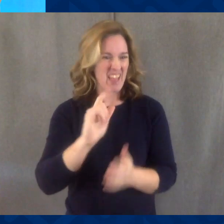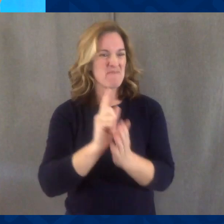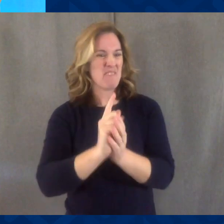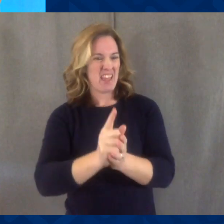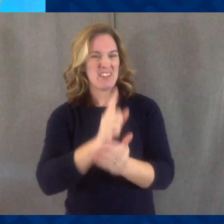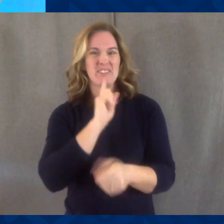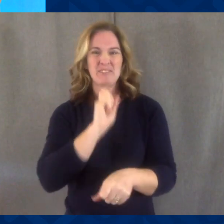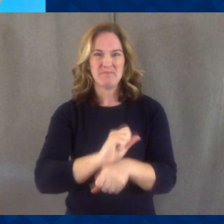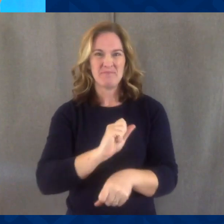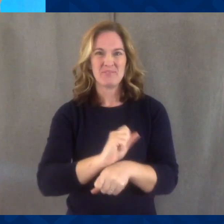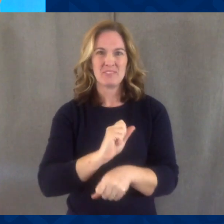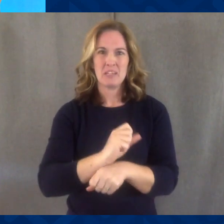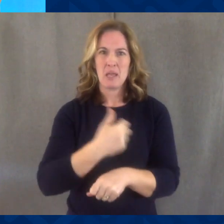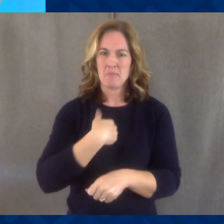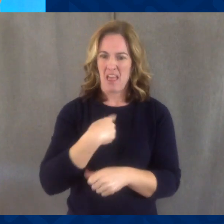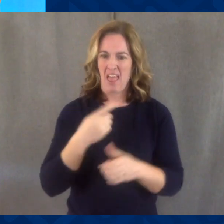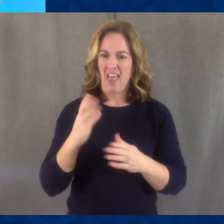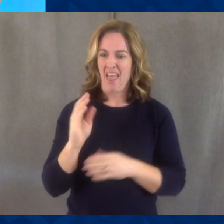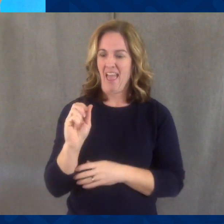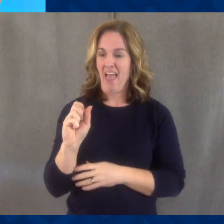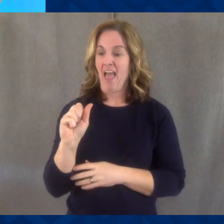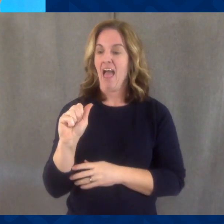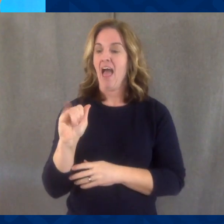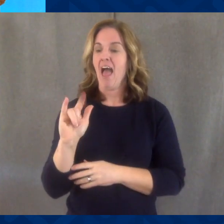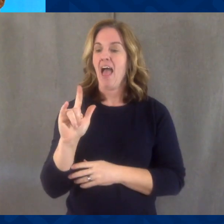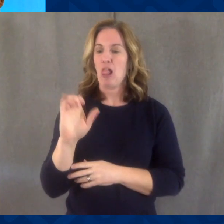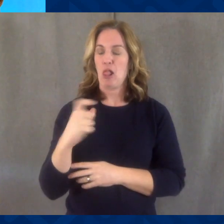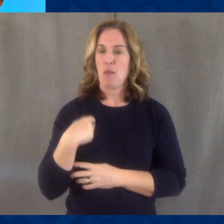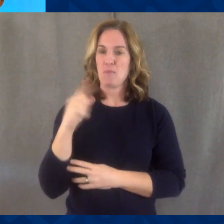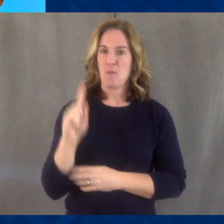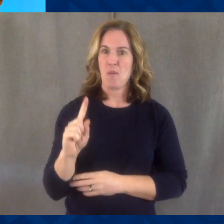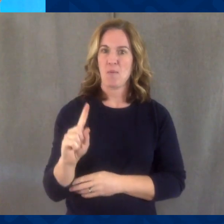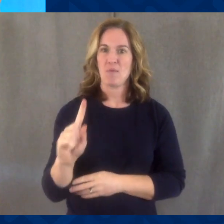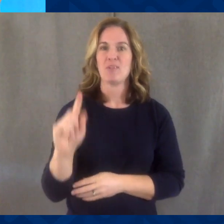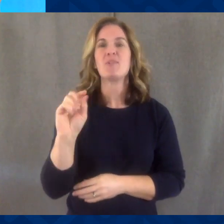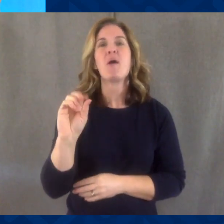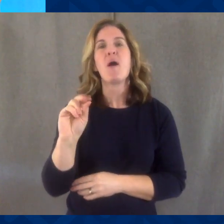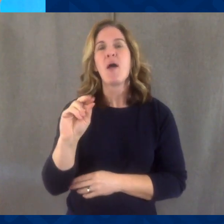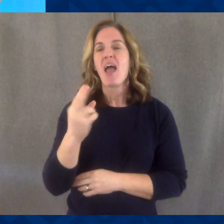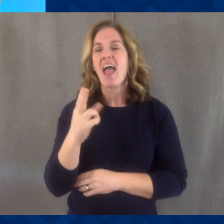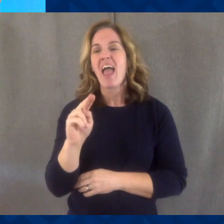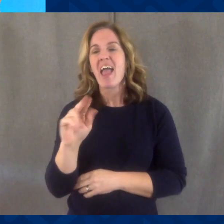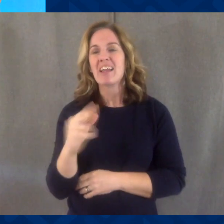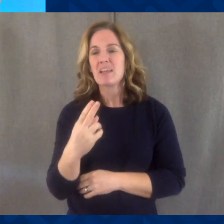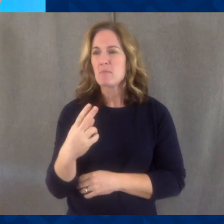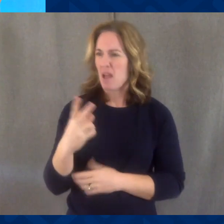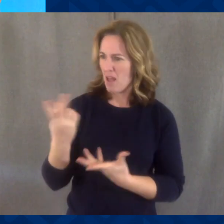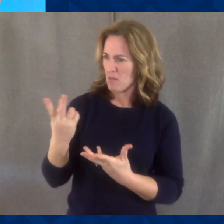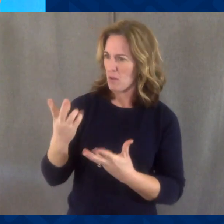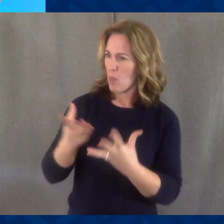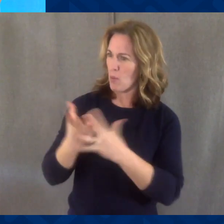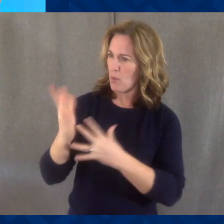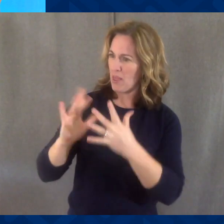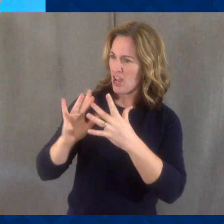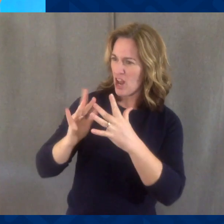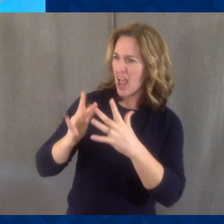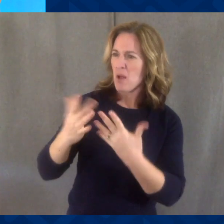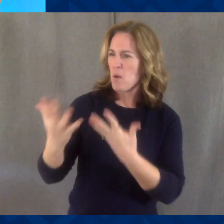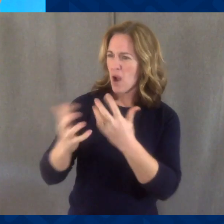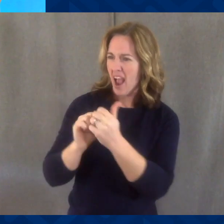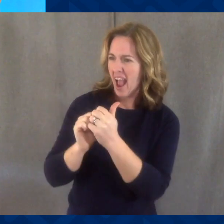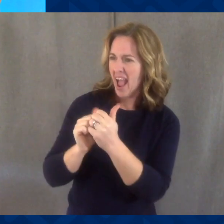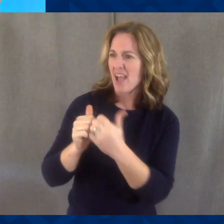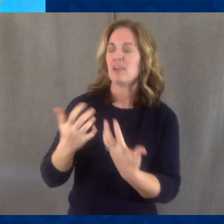the one who's walking down the aisle or no? Hannah's walking down the aisle. But it's virtual, right? Right. It's going to be virtual. A virtual aisle? We're going to